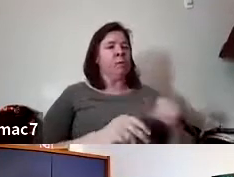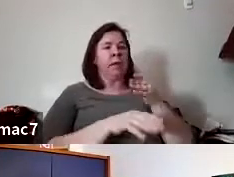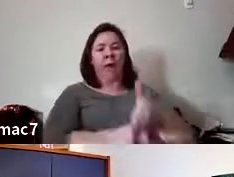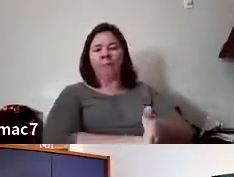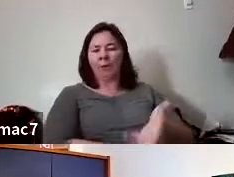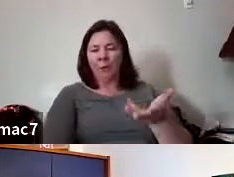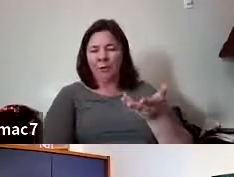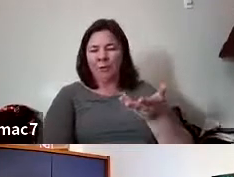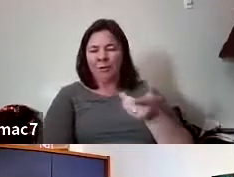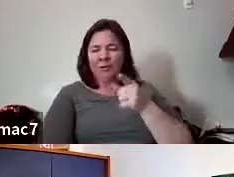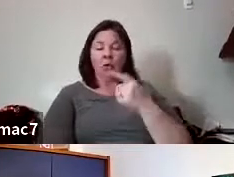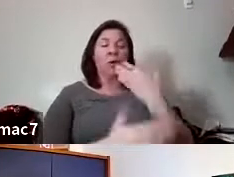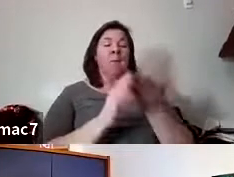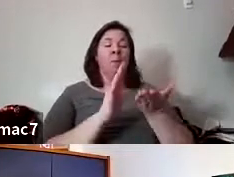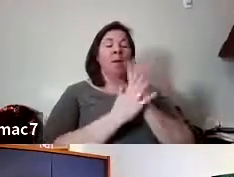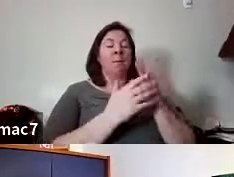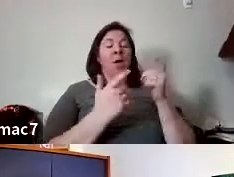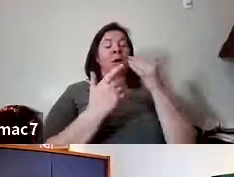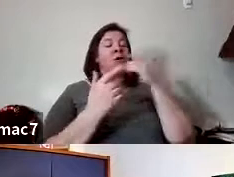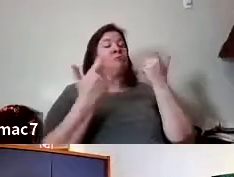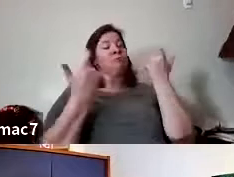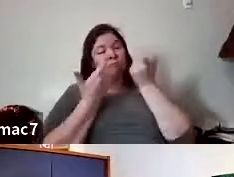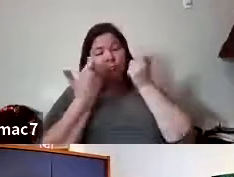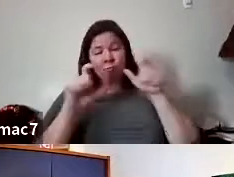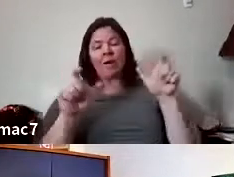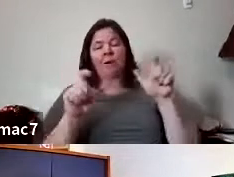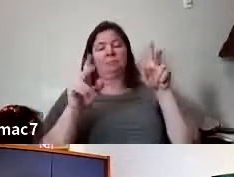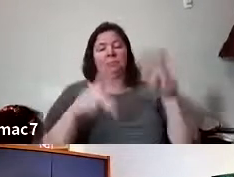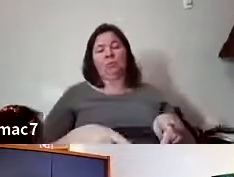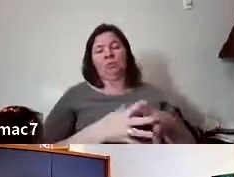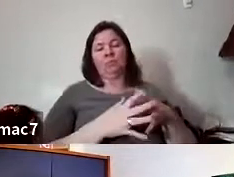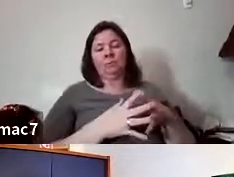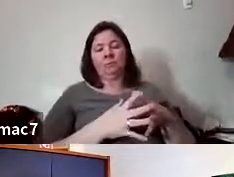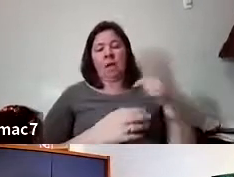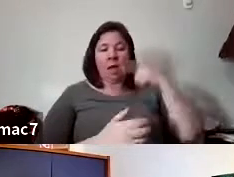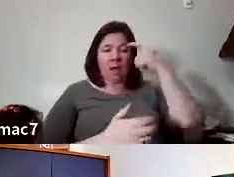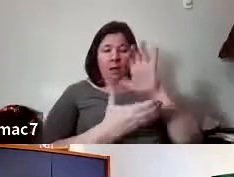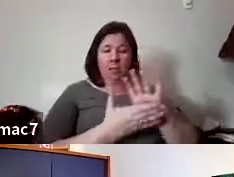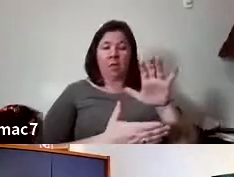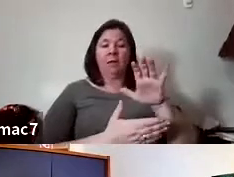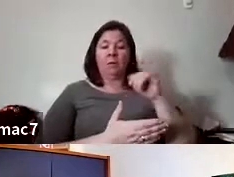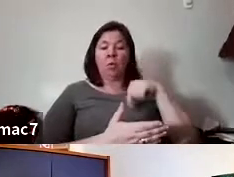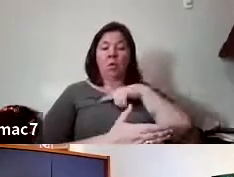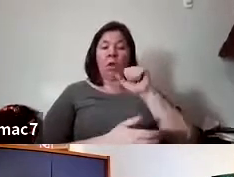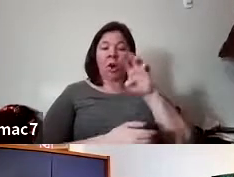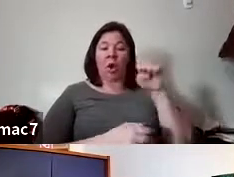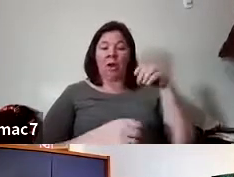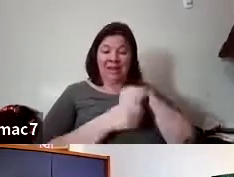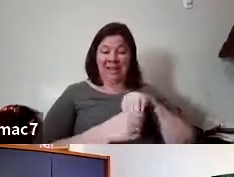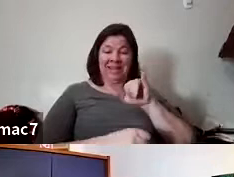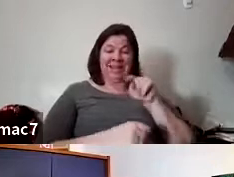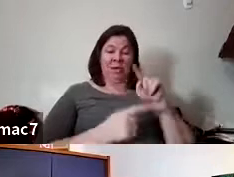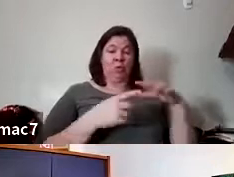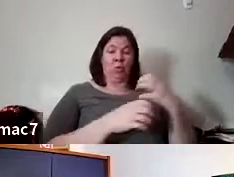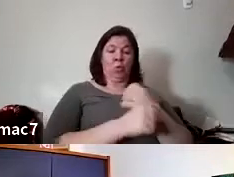a good person, you've become a great person. And I just believe that we are definitely in it to win it is almost